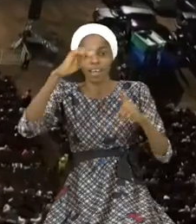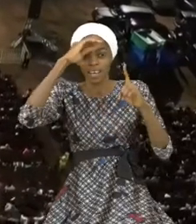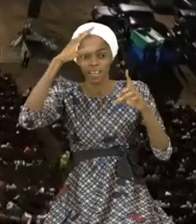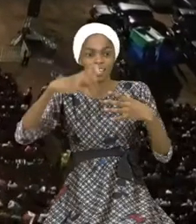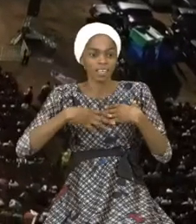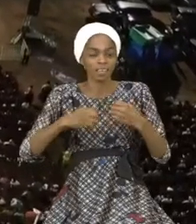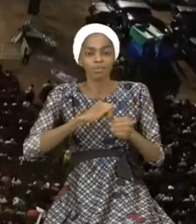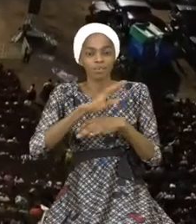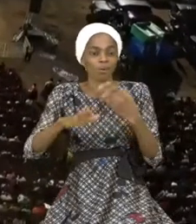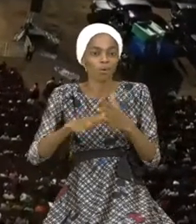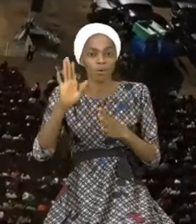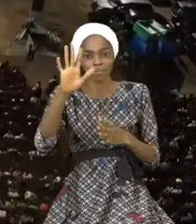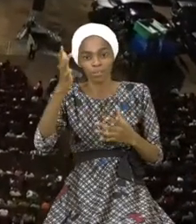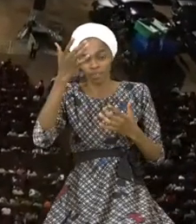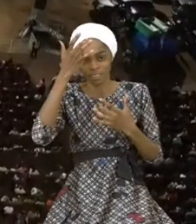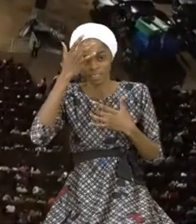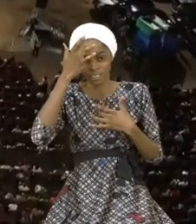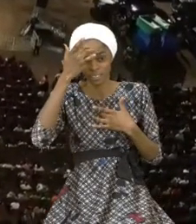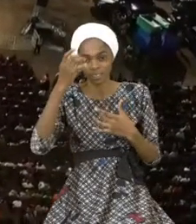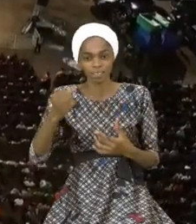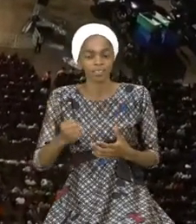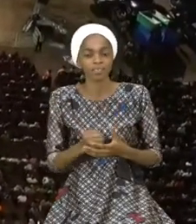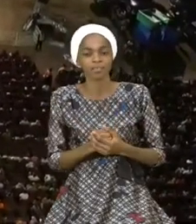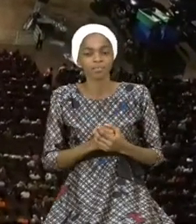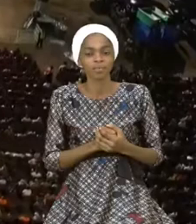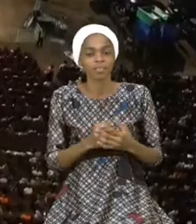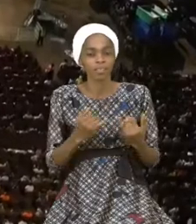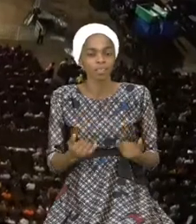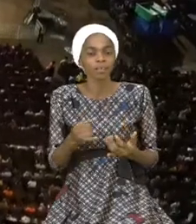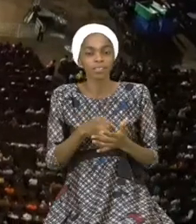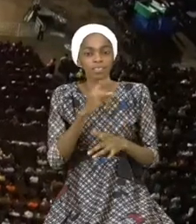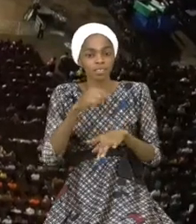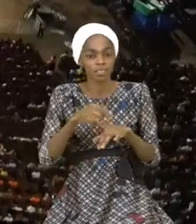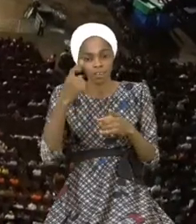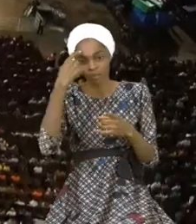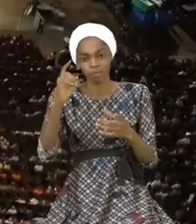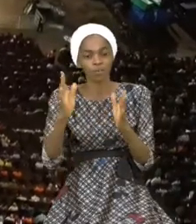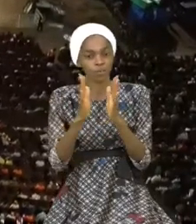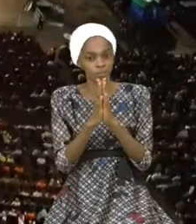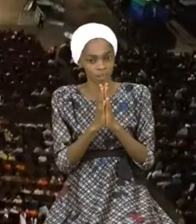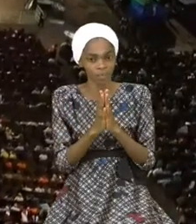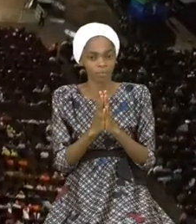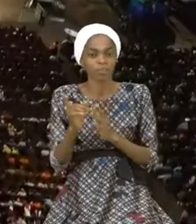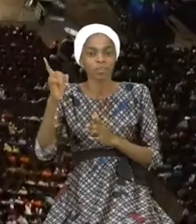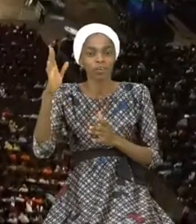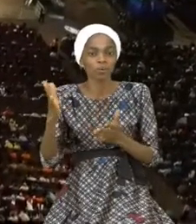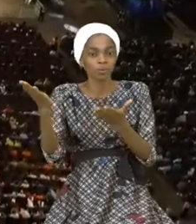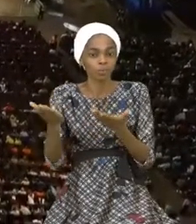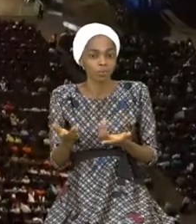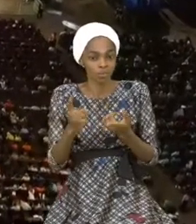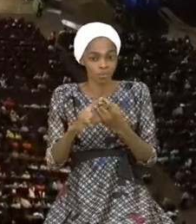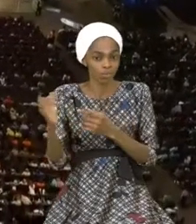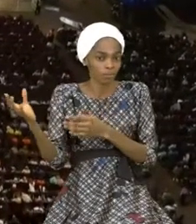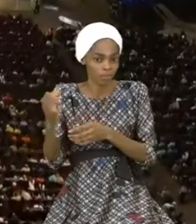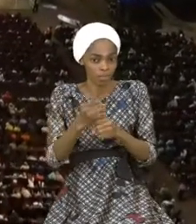eyes closed and heads bowed. The Lord wants to take you out